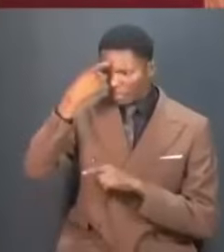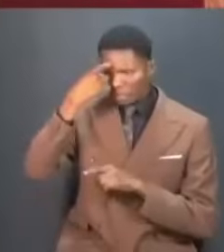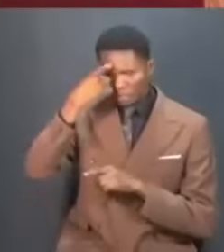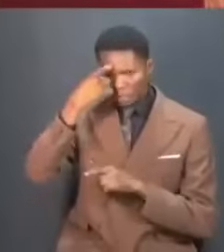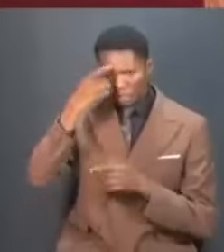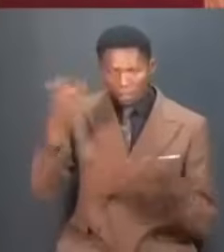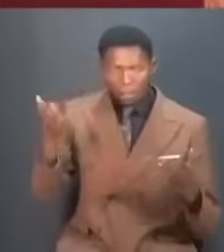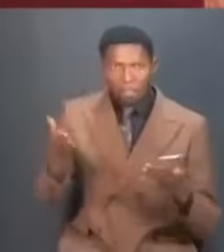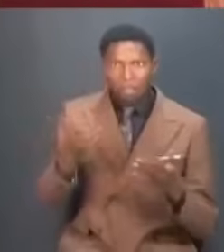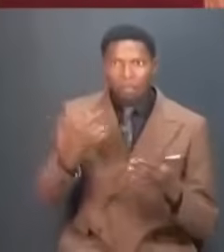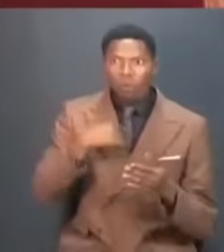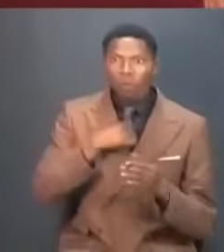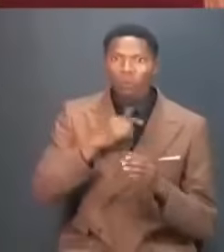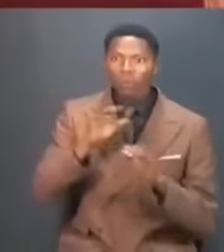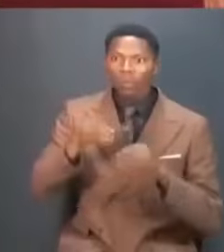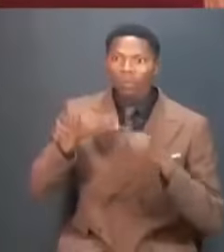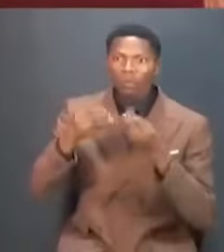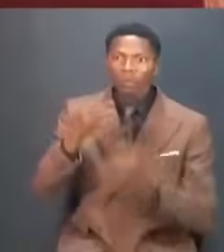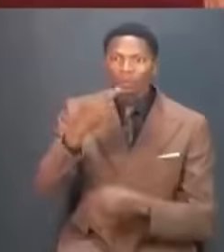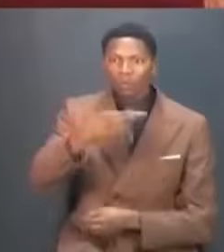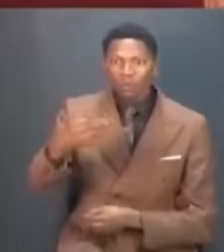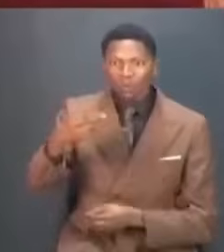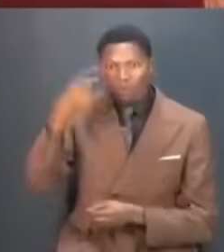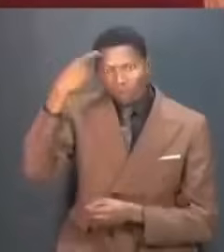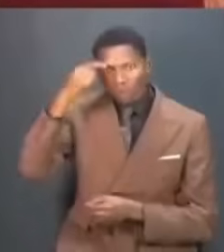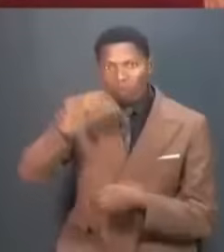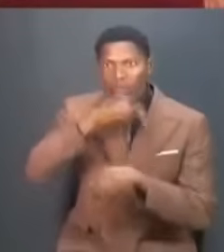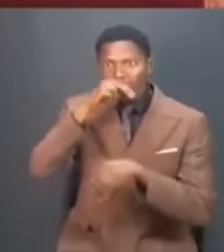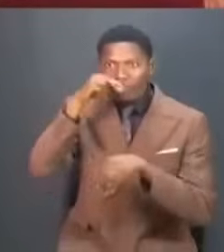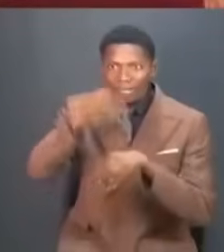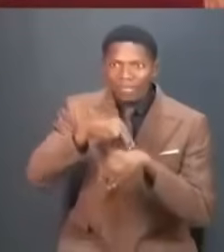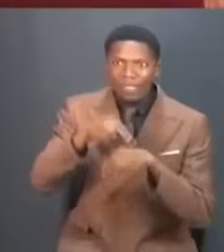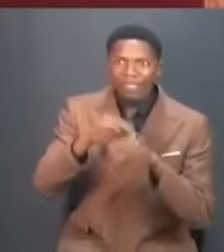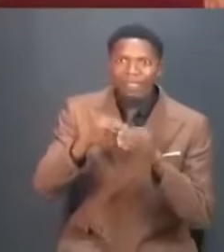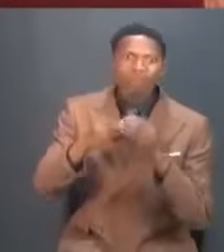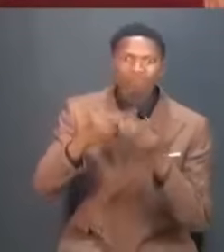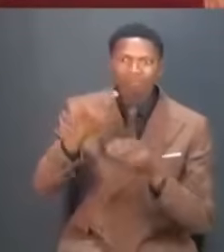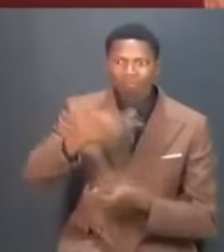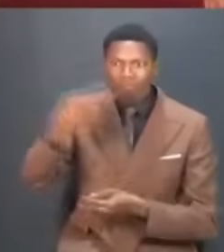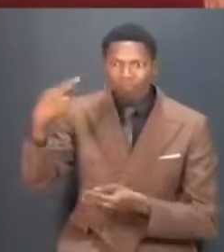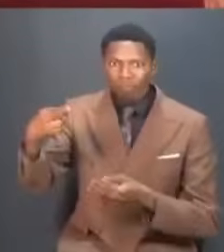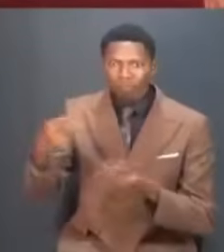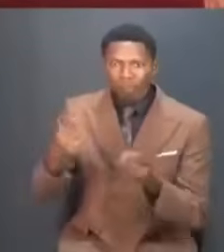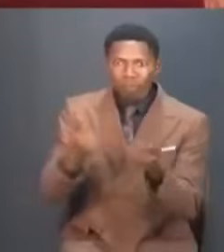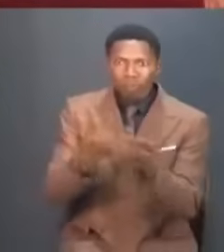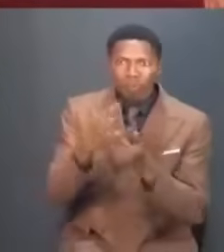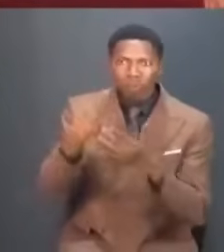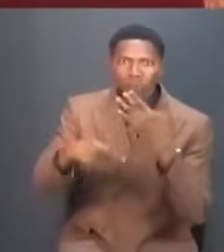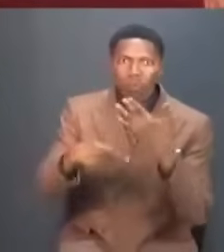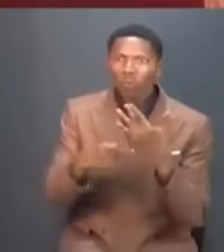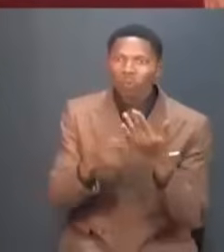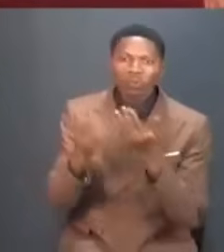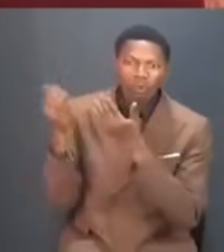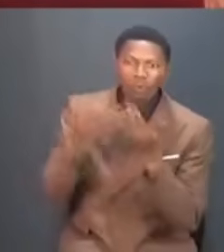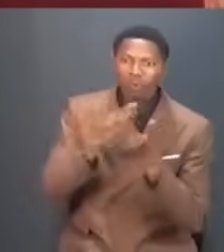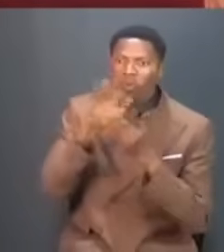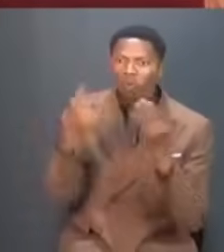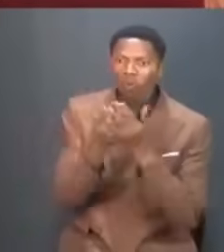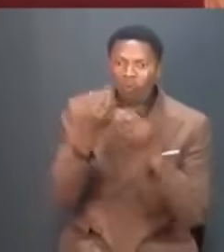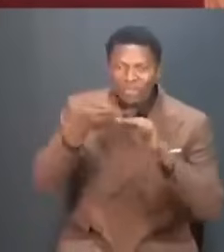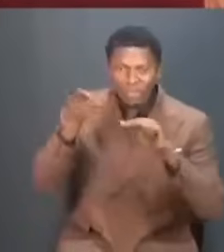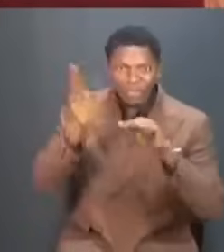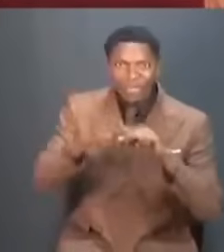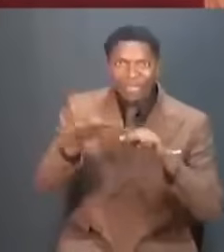is that we have provided resources to the National Food Buffer Stock to mop up the excess from the market and